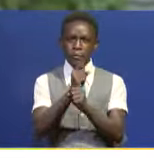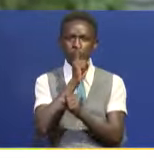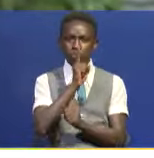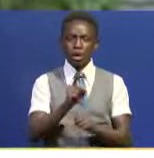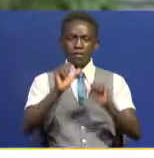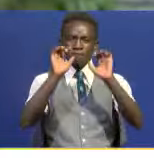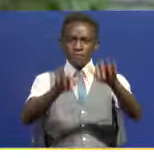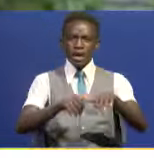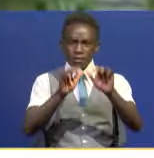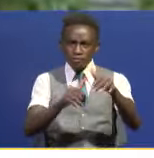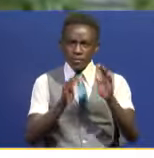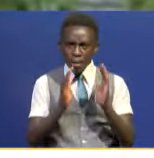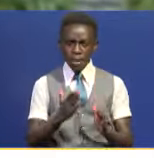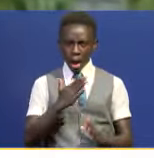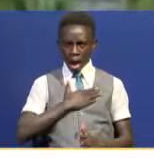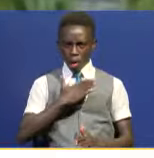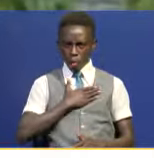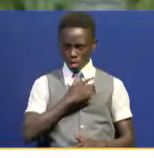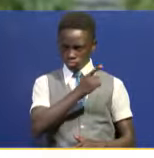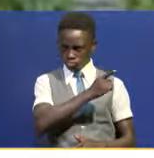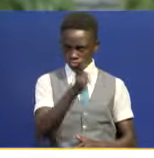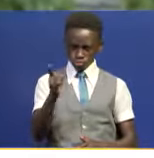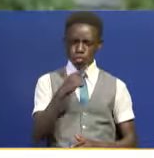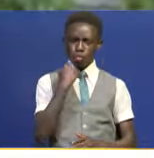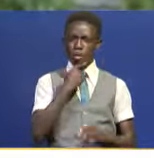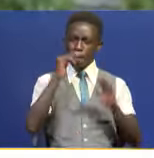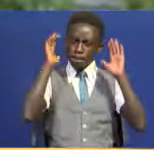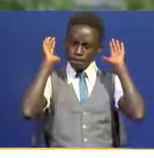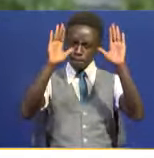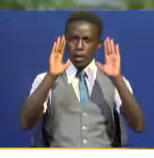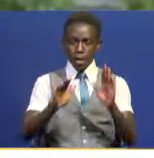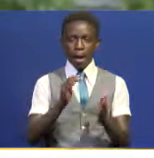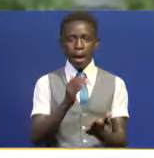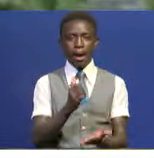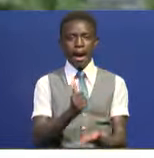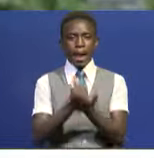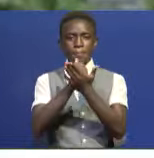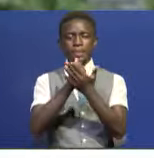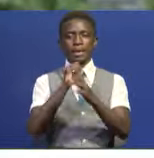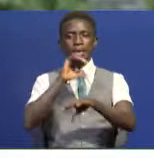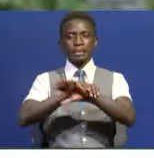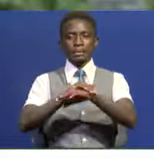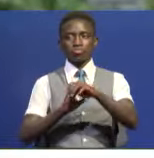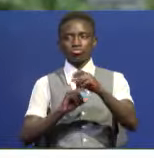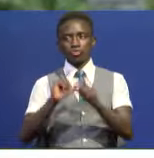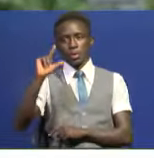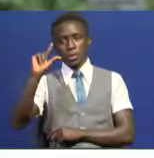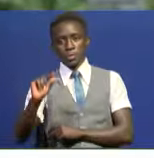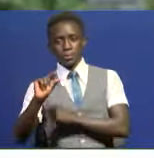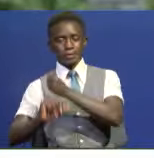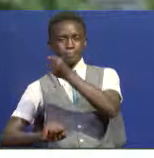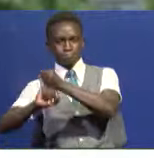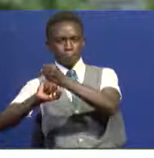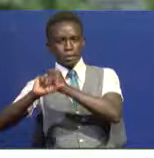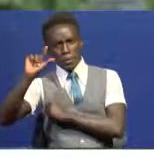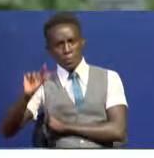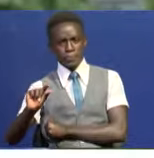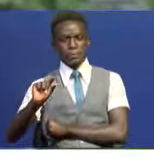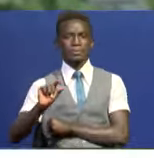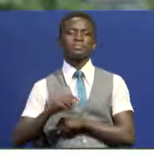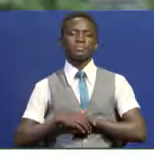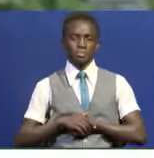this country, is going to be able to get something to subsidize so that the economy grows. But you know, this budget, just like the previous